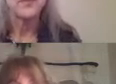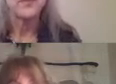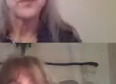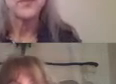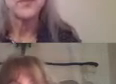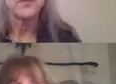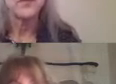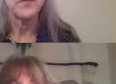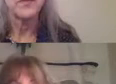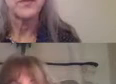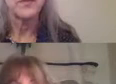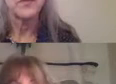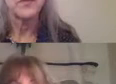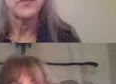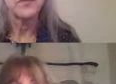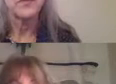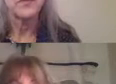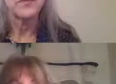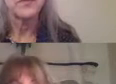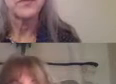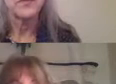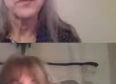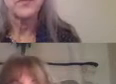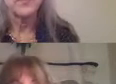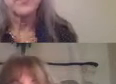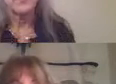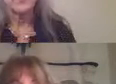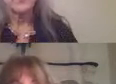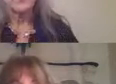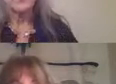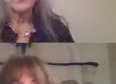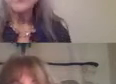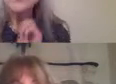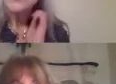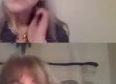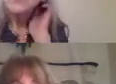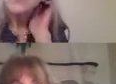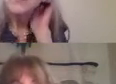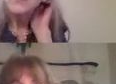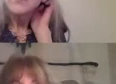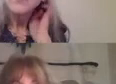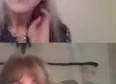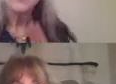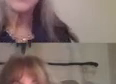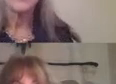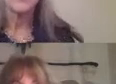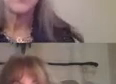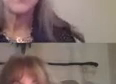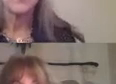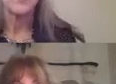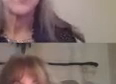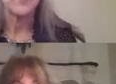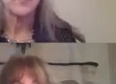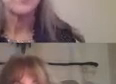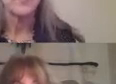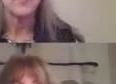and the craftsmanship behind them. And we just really love the idea of linking up this idea of jewels and jewelry in their literal